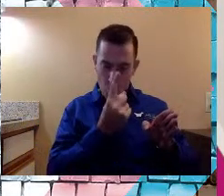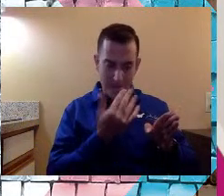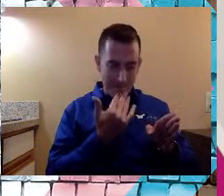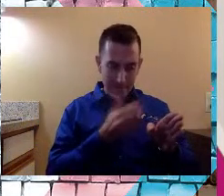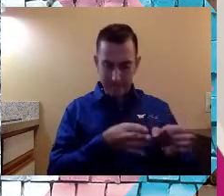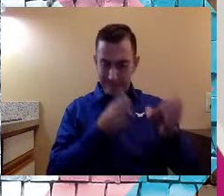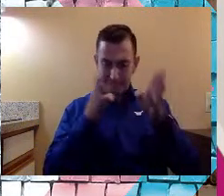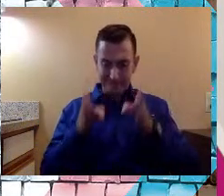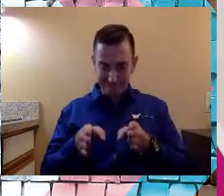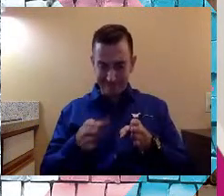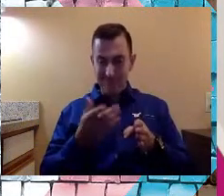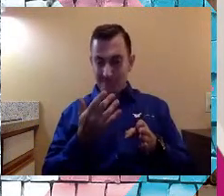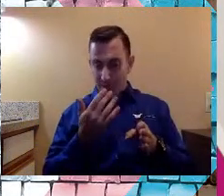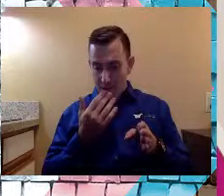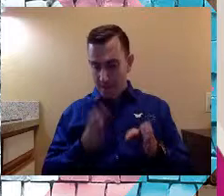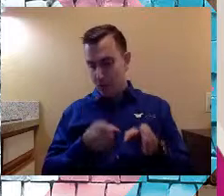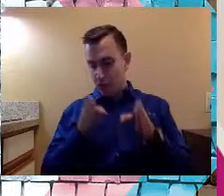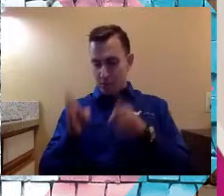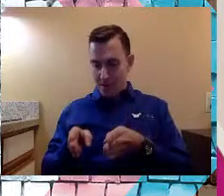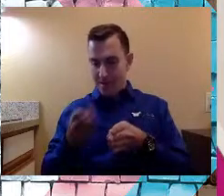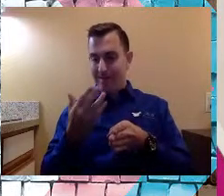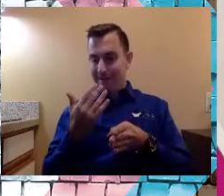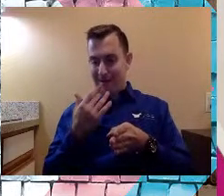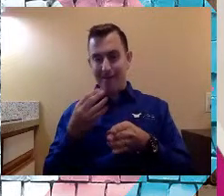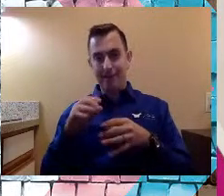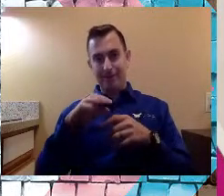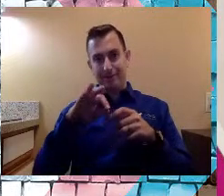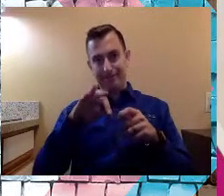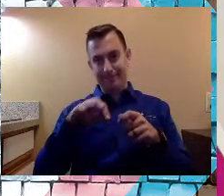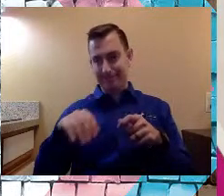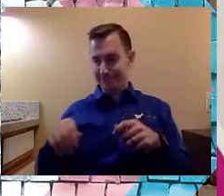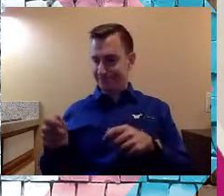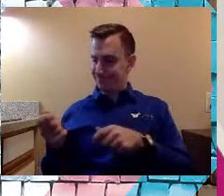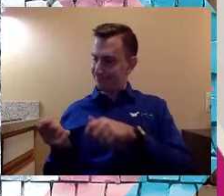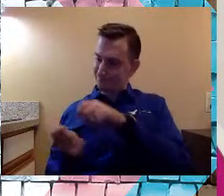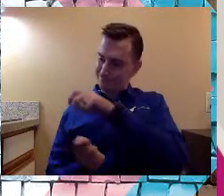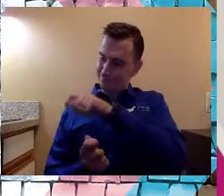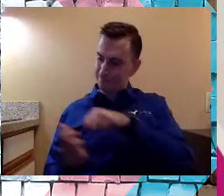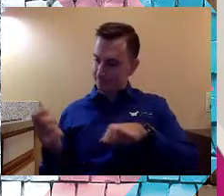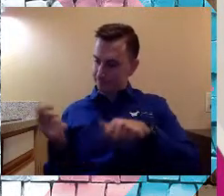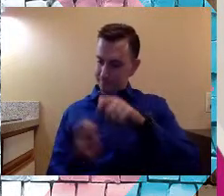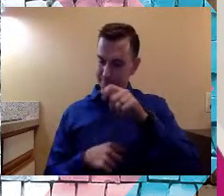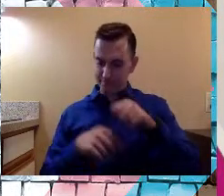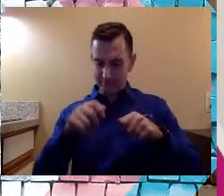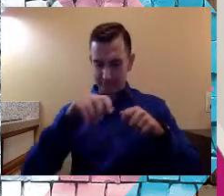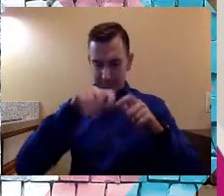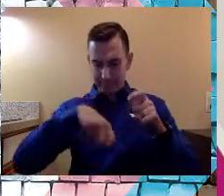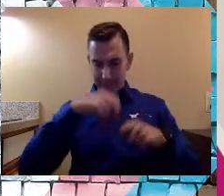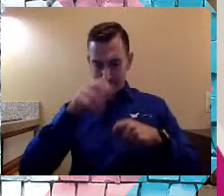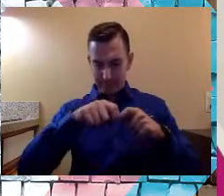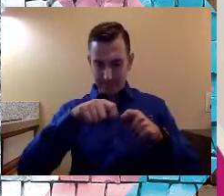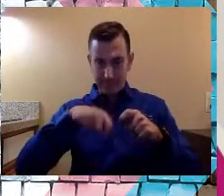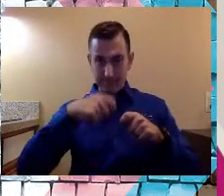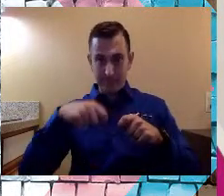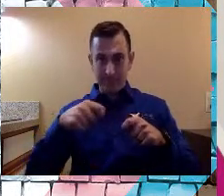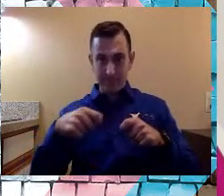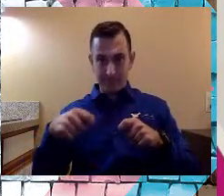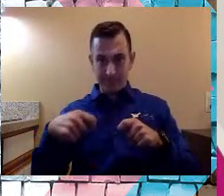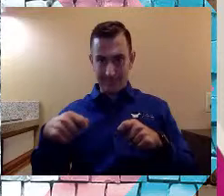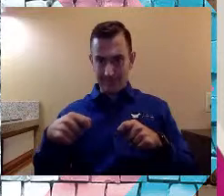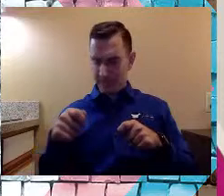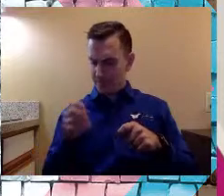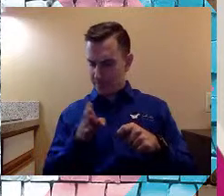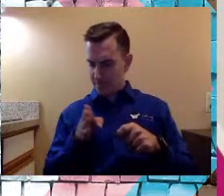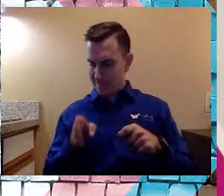And now you might see, I'm going to unwind my yarn a little bit, that I'm getting close to this blue thing. If that's